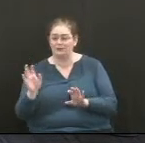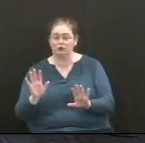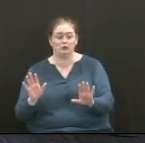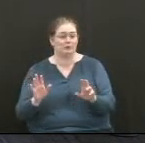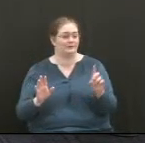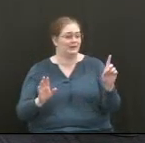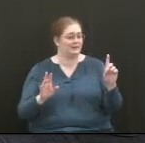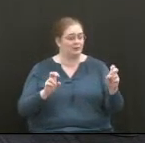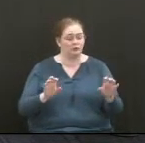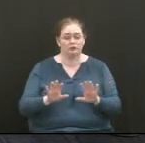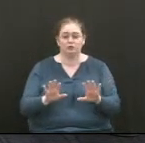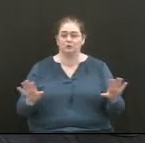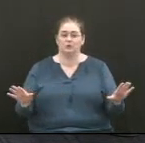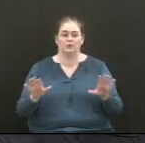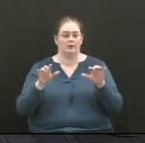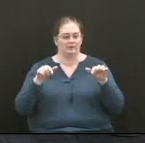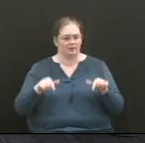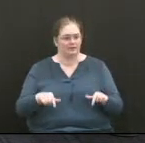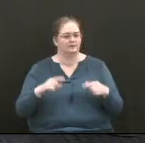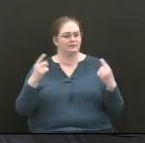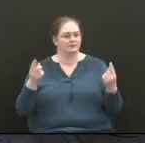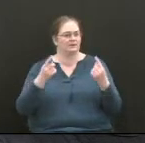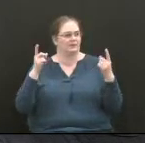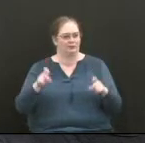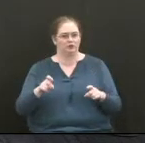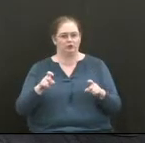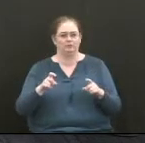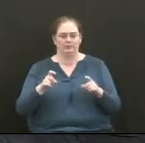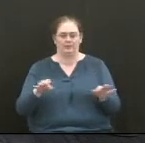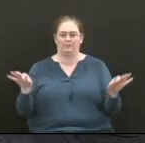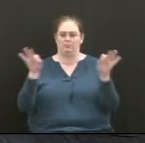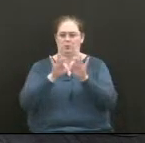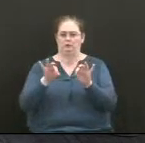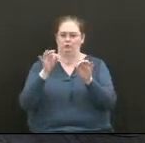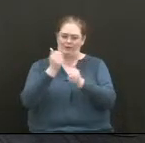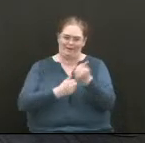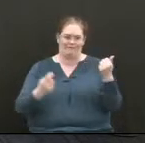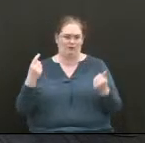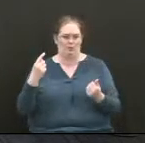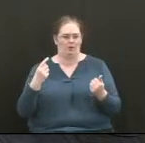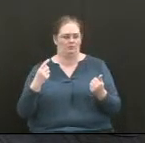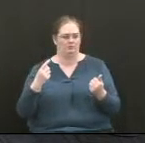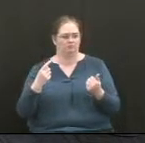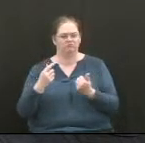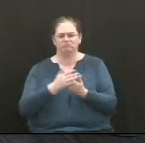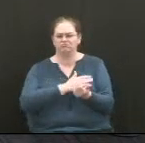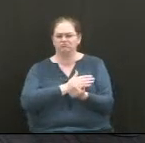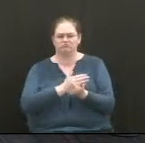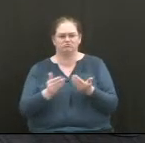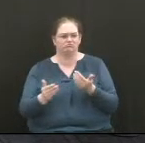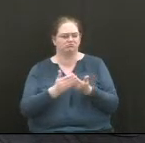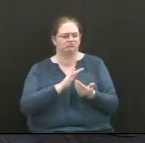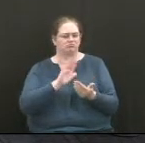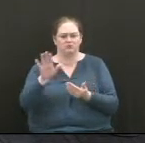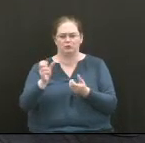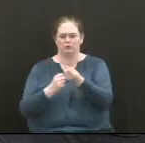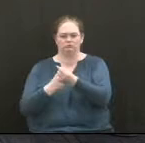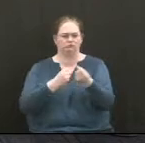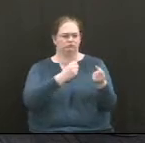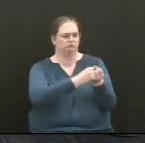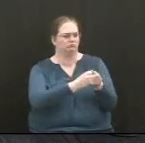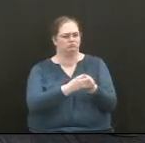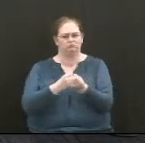not a Democratic issue. This is something that should be important to everybody, no matter what party you belong